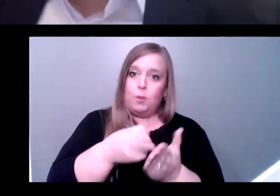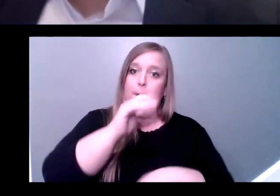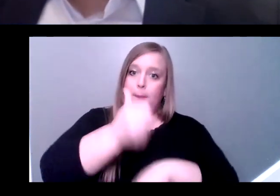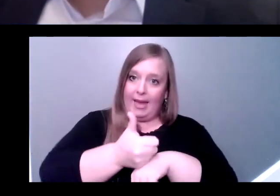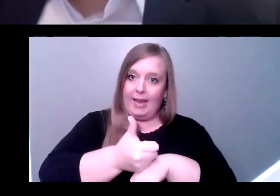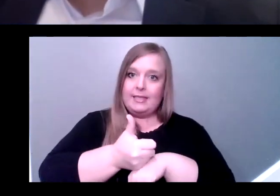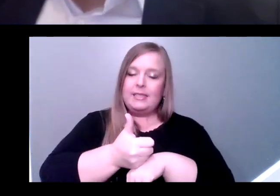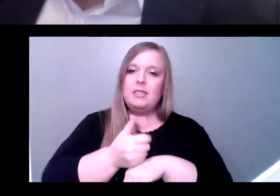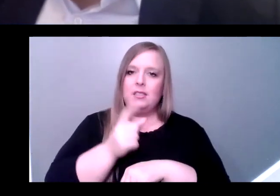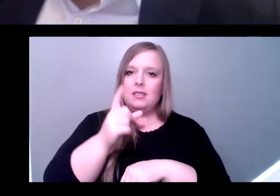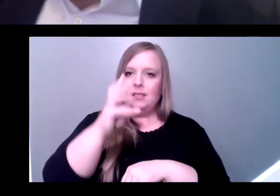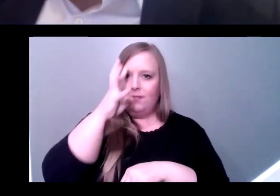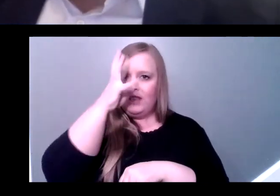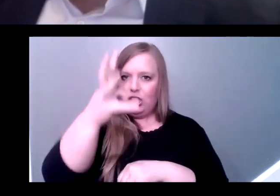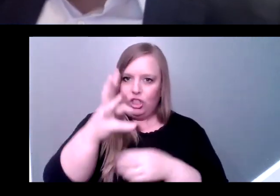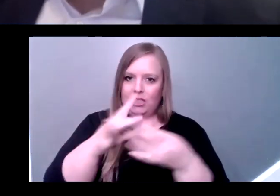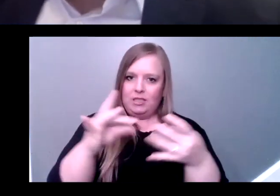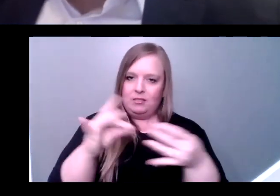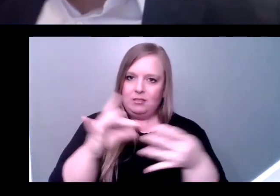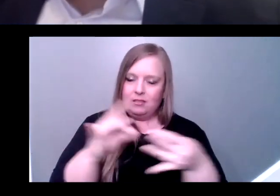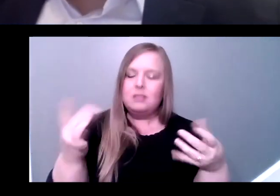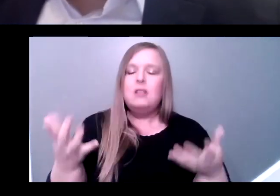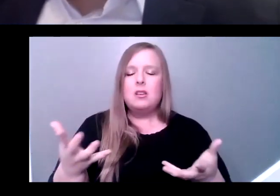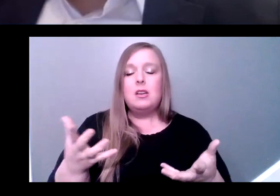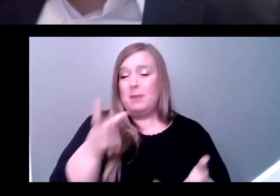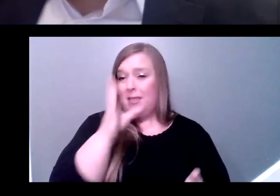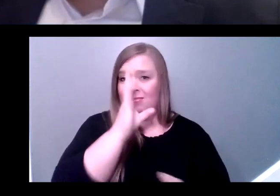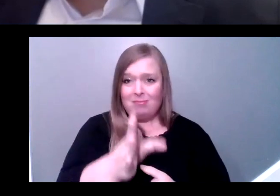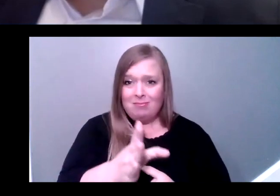by Bosnian Serbs in Republika Srpska.